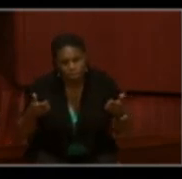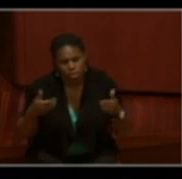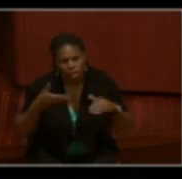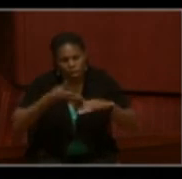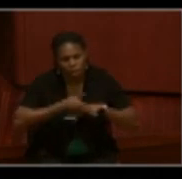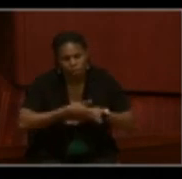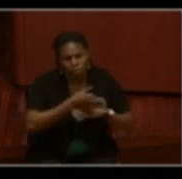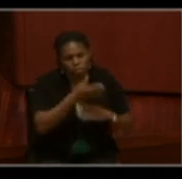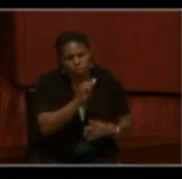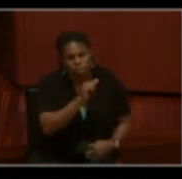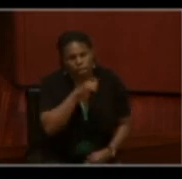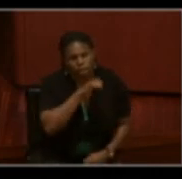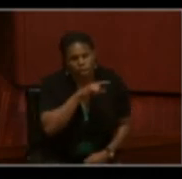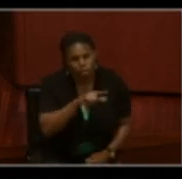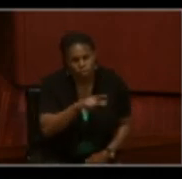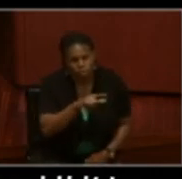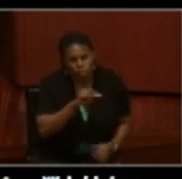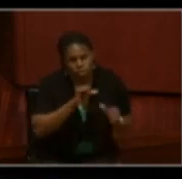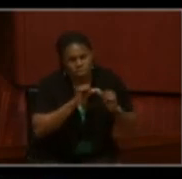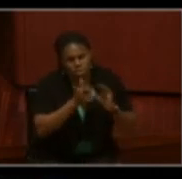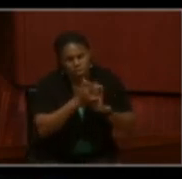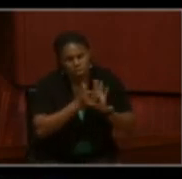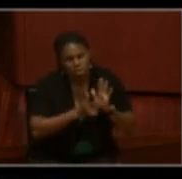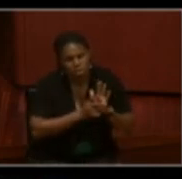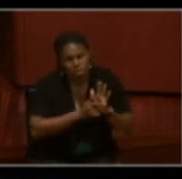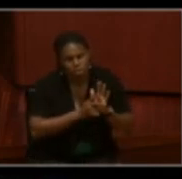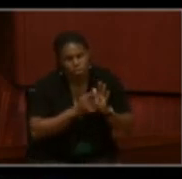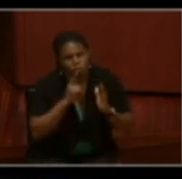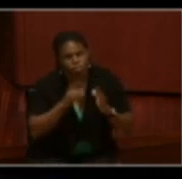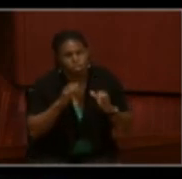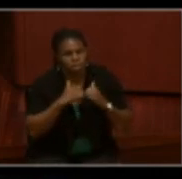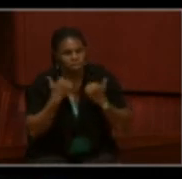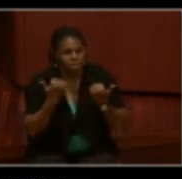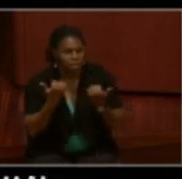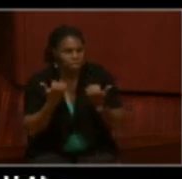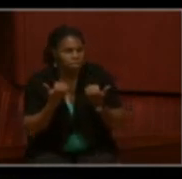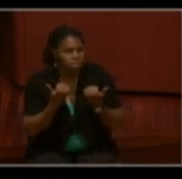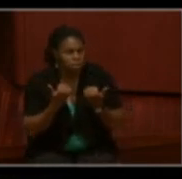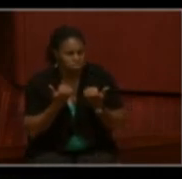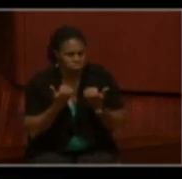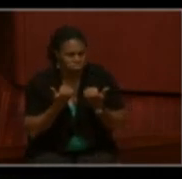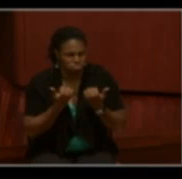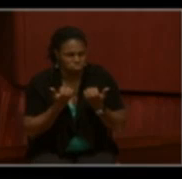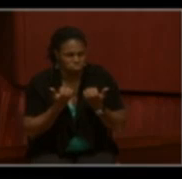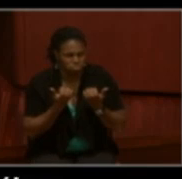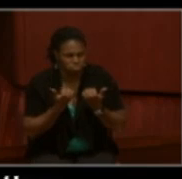the agency that created it, or the agency for which the individual worked.